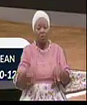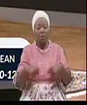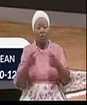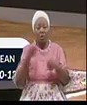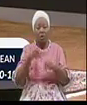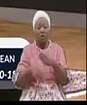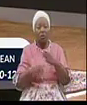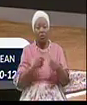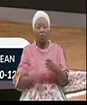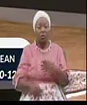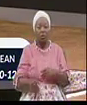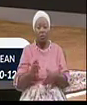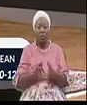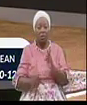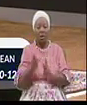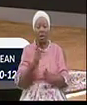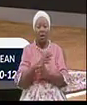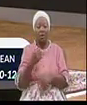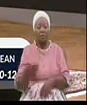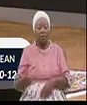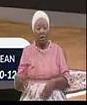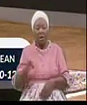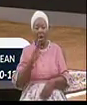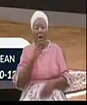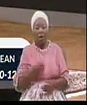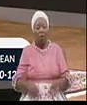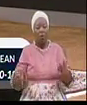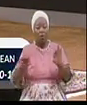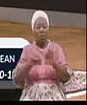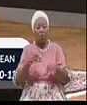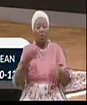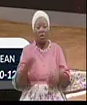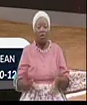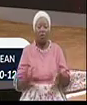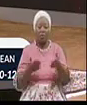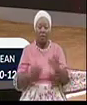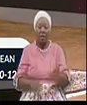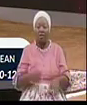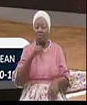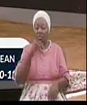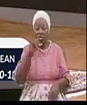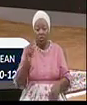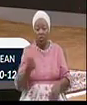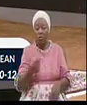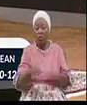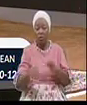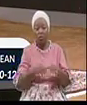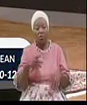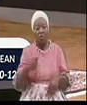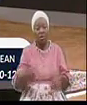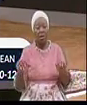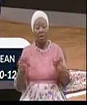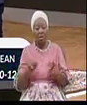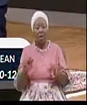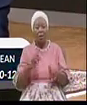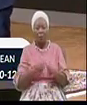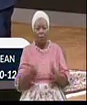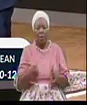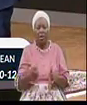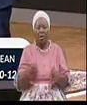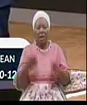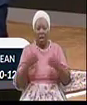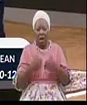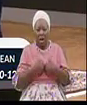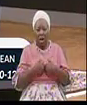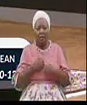such things are worthy of death, not only do the same, but